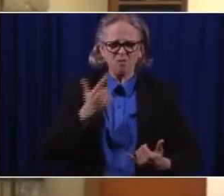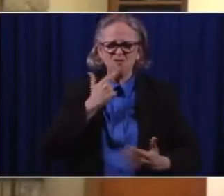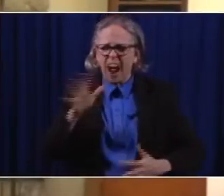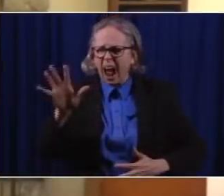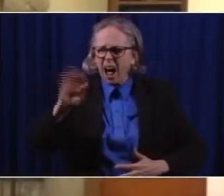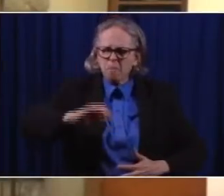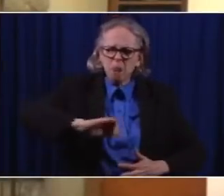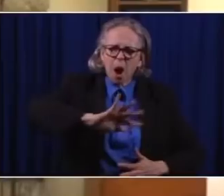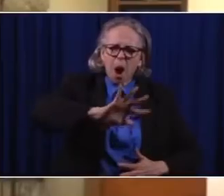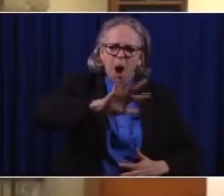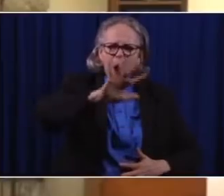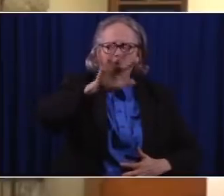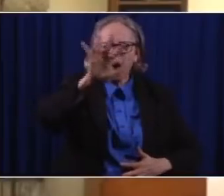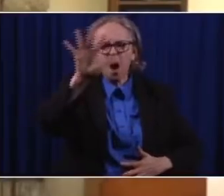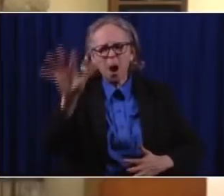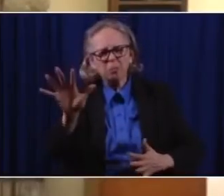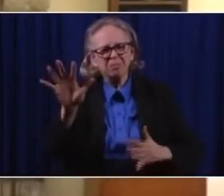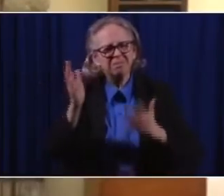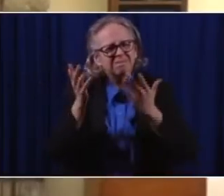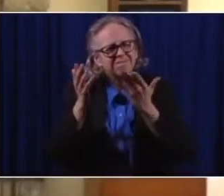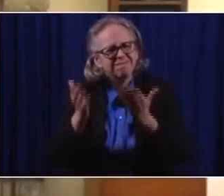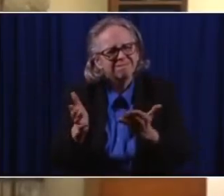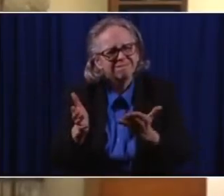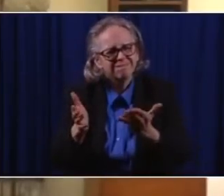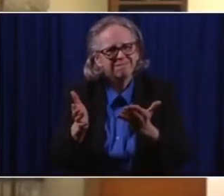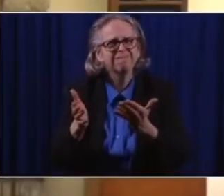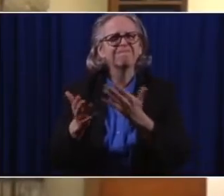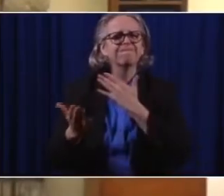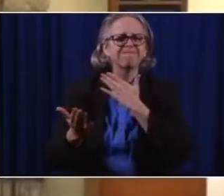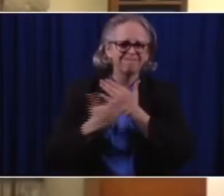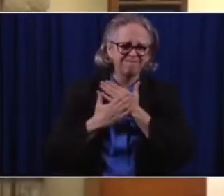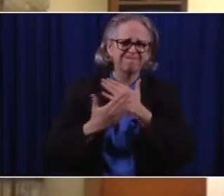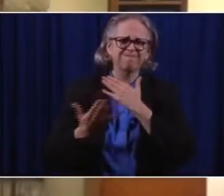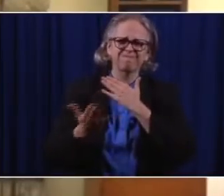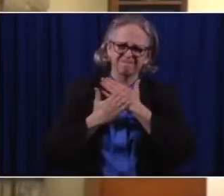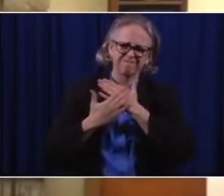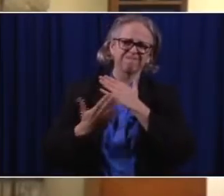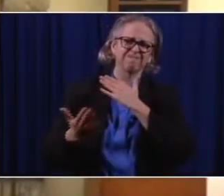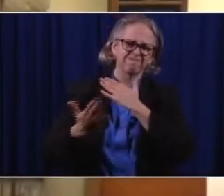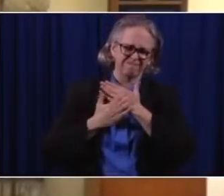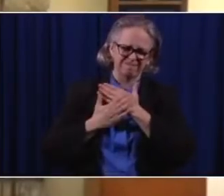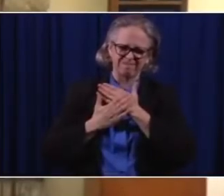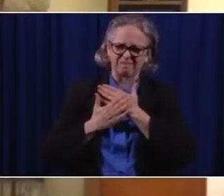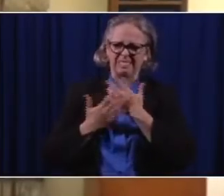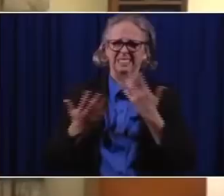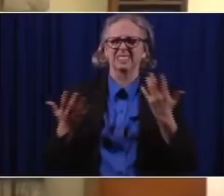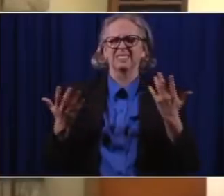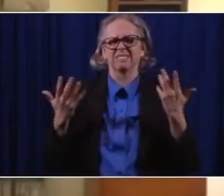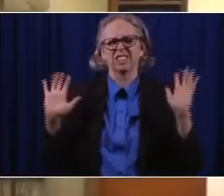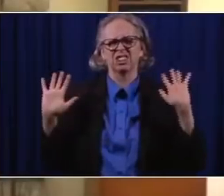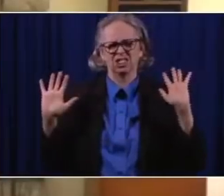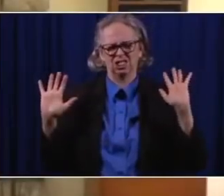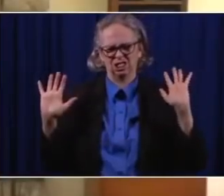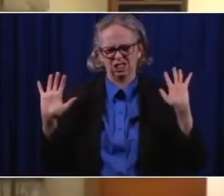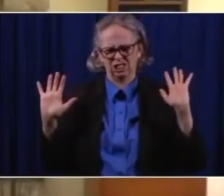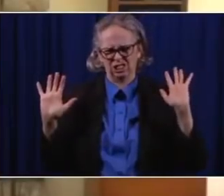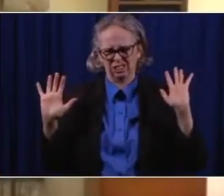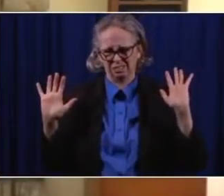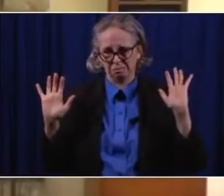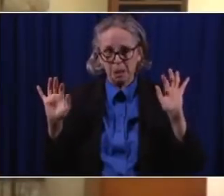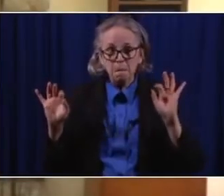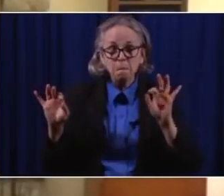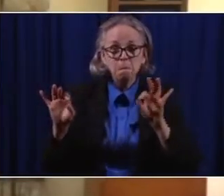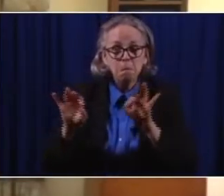the value probably of these color code is not really as significant. Getting